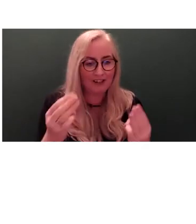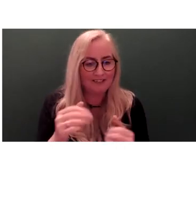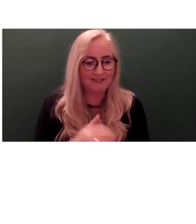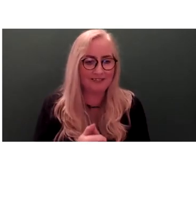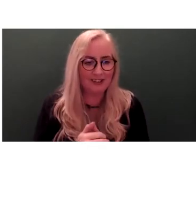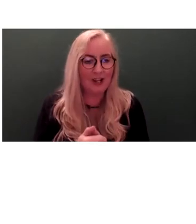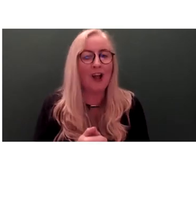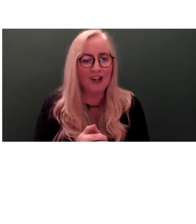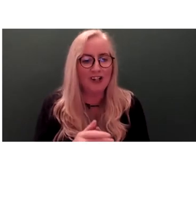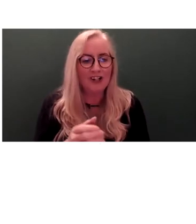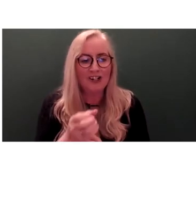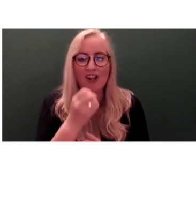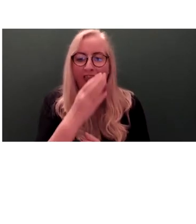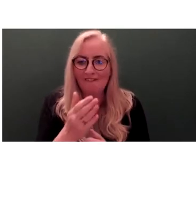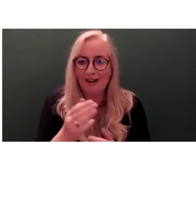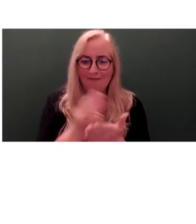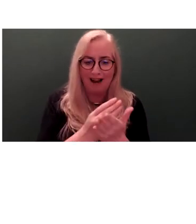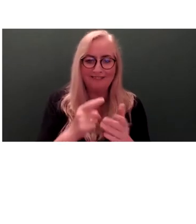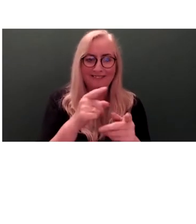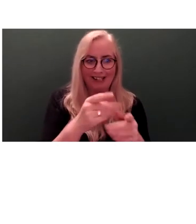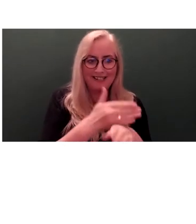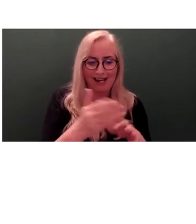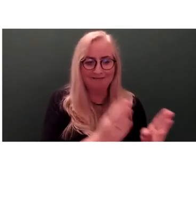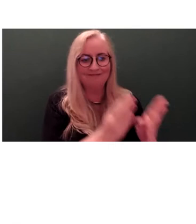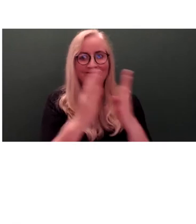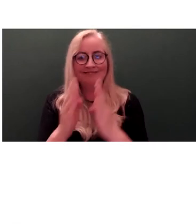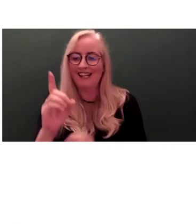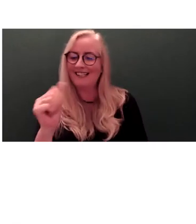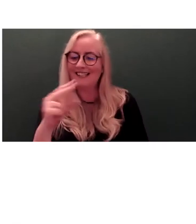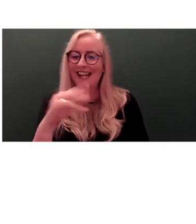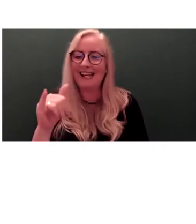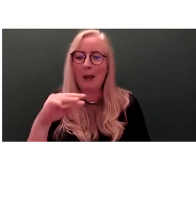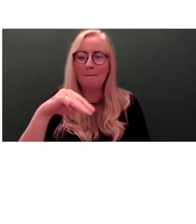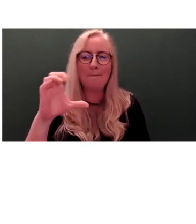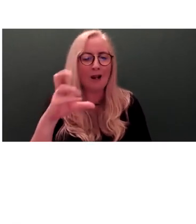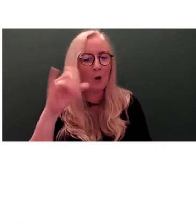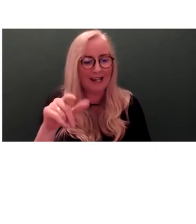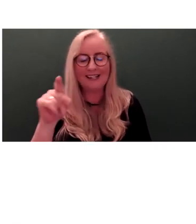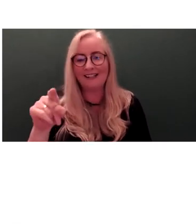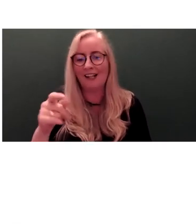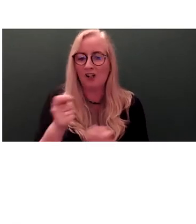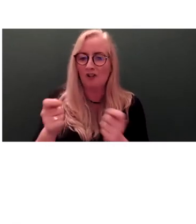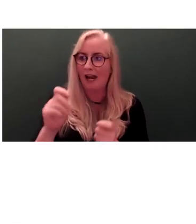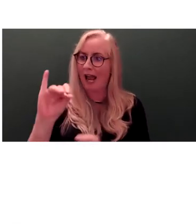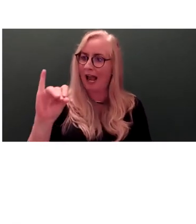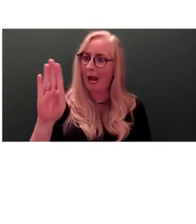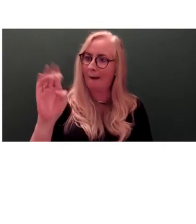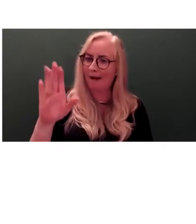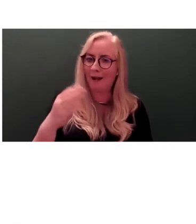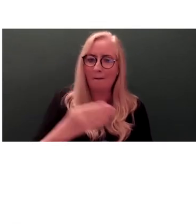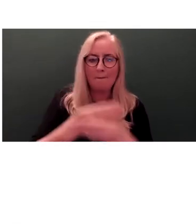You've given me a lovely segue to introduce Danny McCoy, the CEO of IBEC, which is our largest